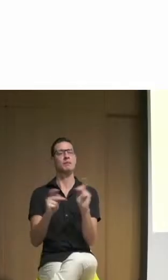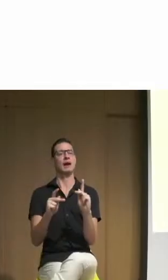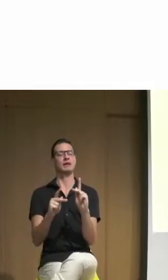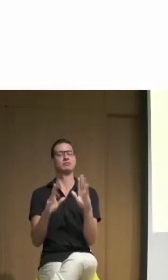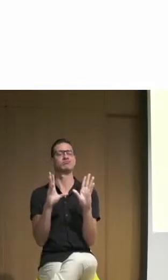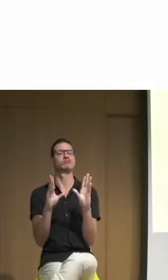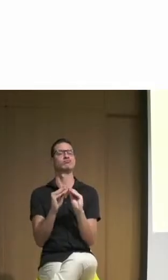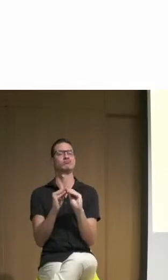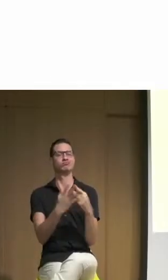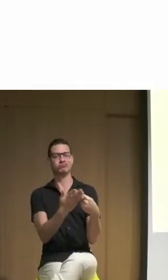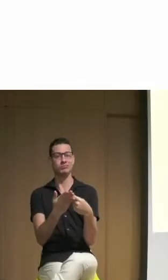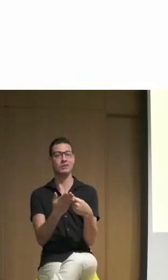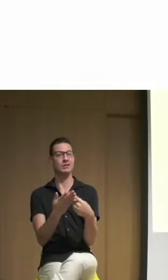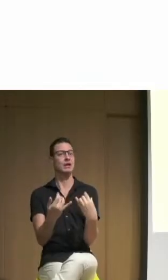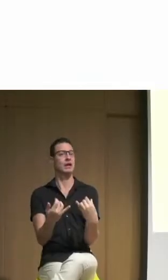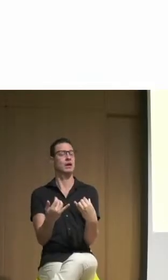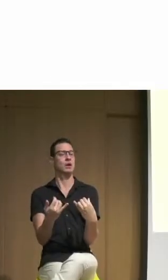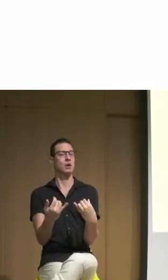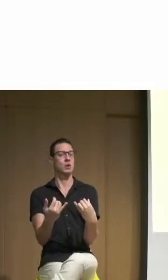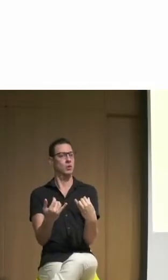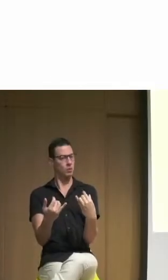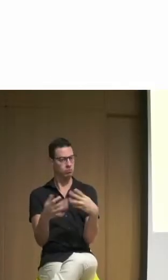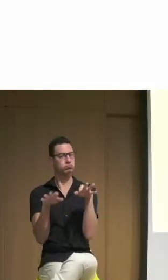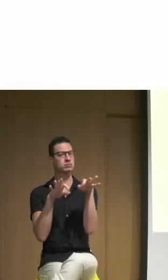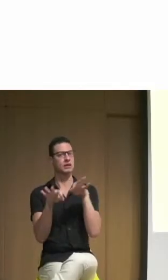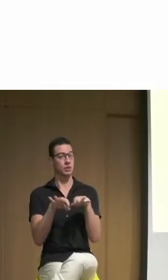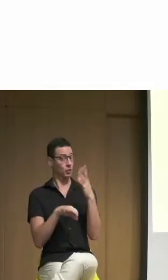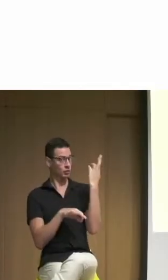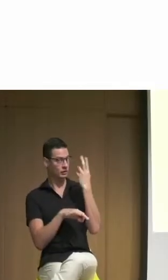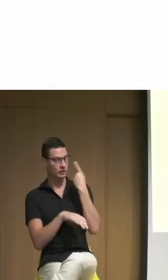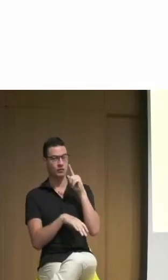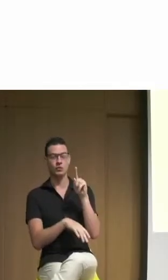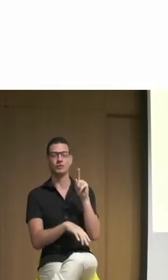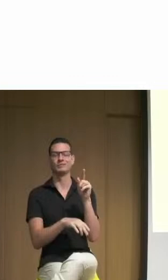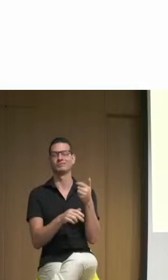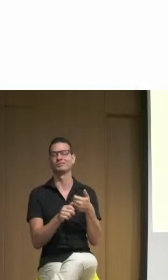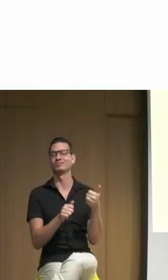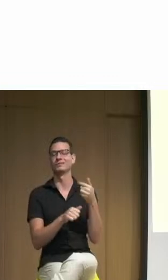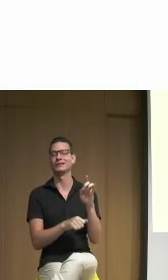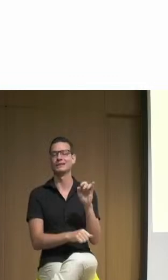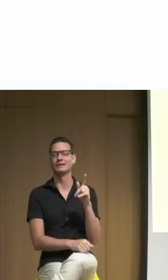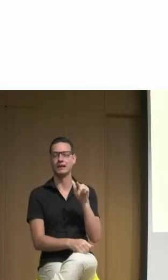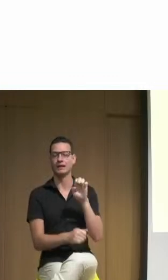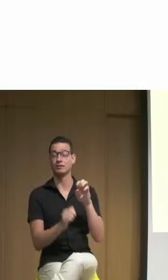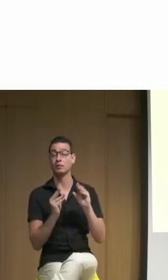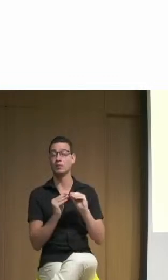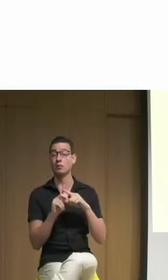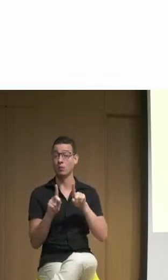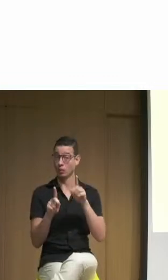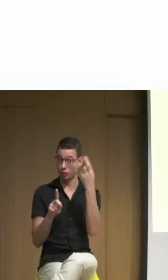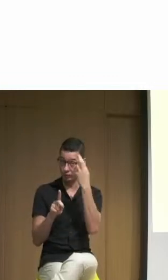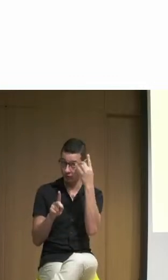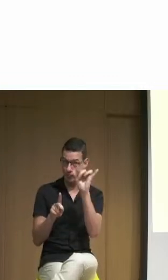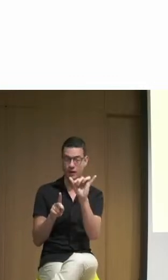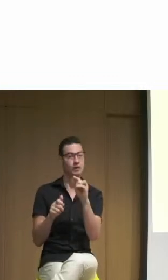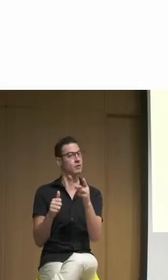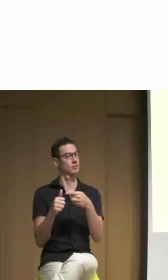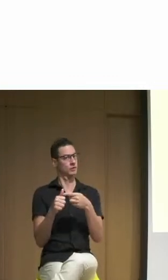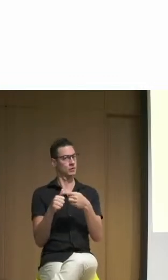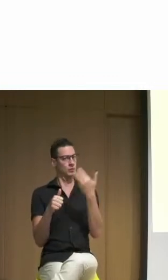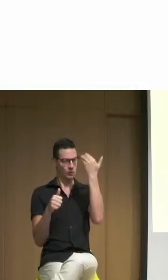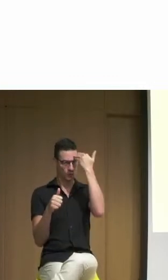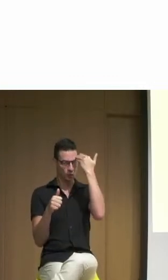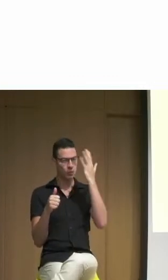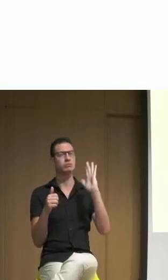With that, we want to explain the reason for our executive session, but before we do that, we understand there's been